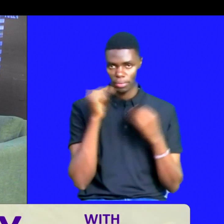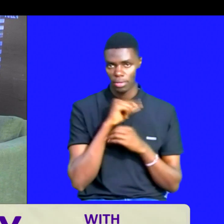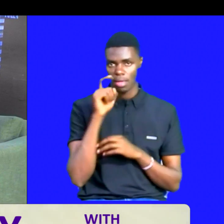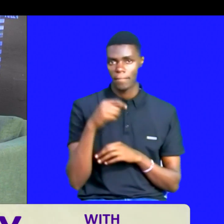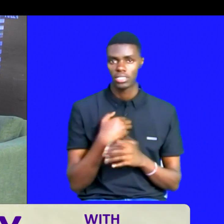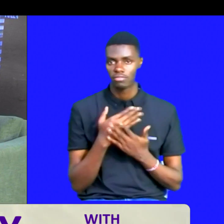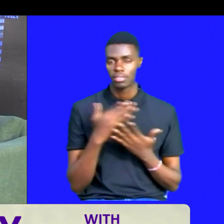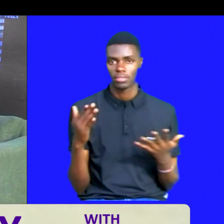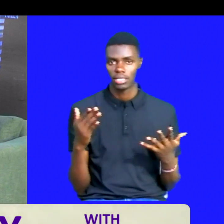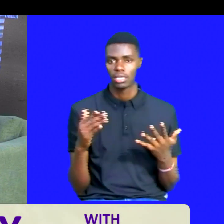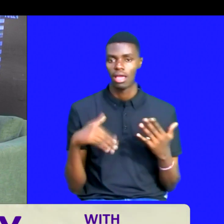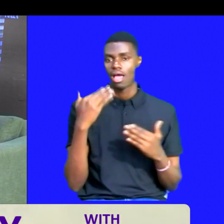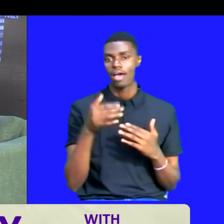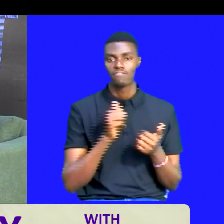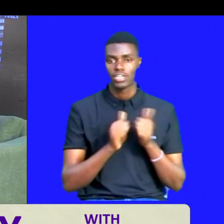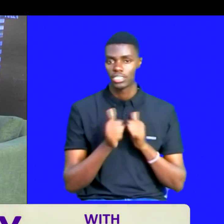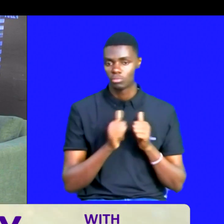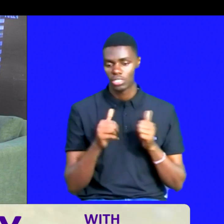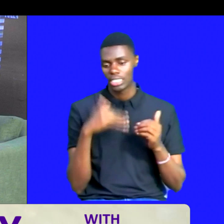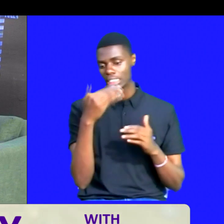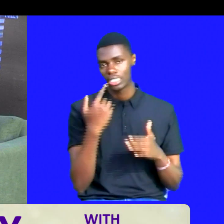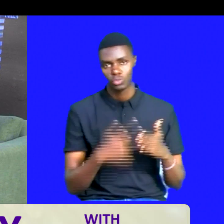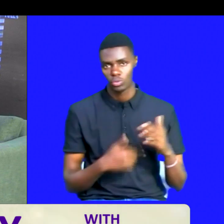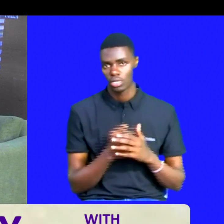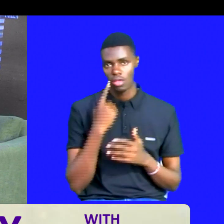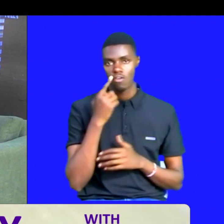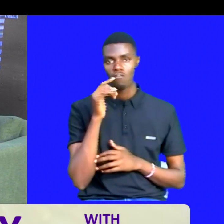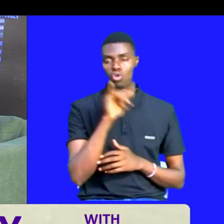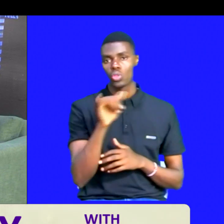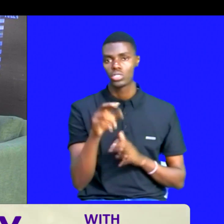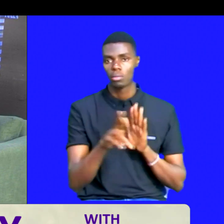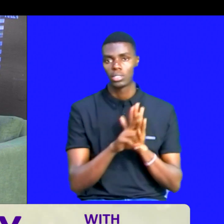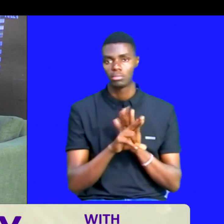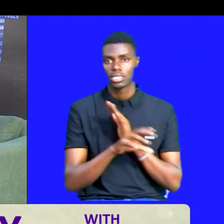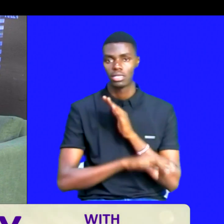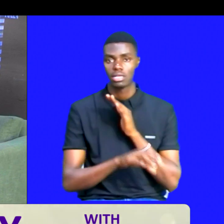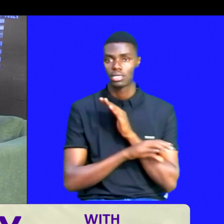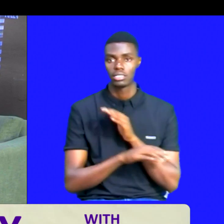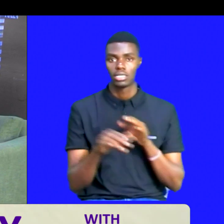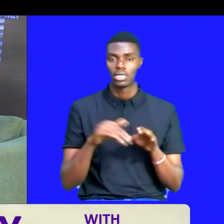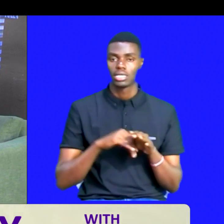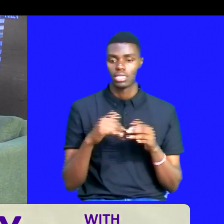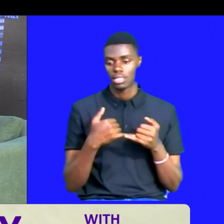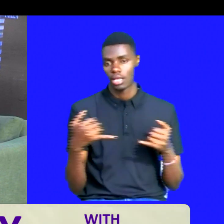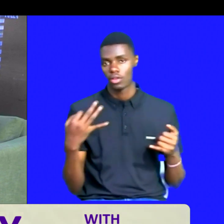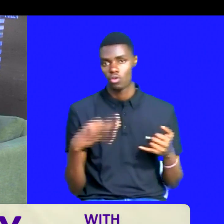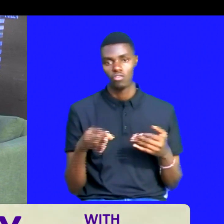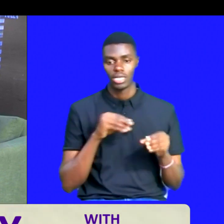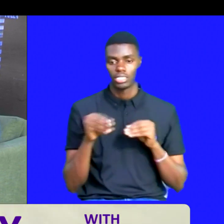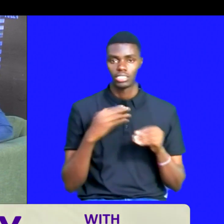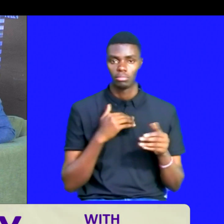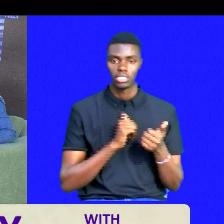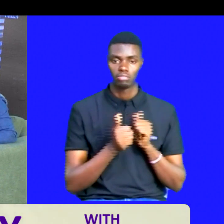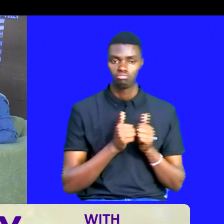have something after sports. What is it? For those who have been representing the country in the line of disability and in sports.